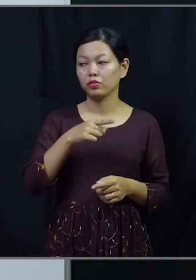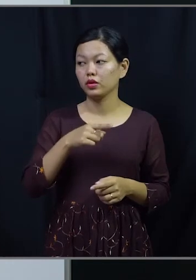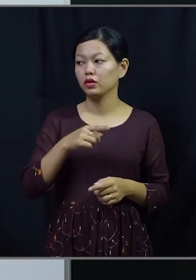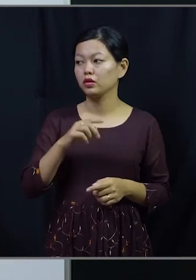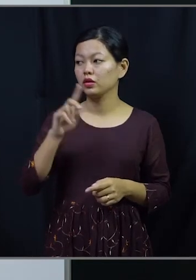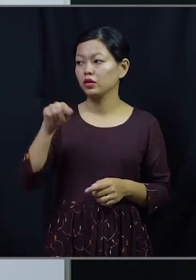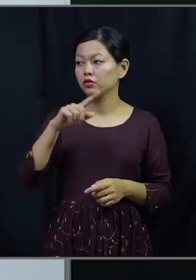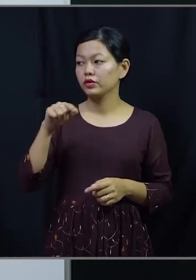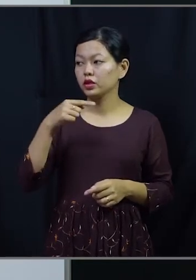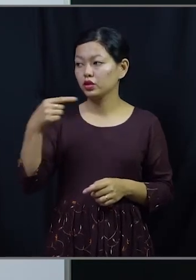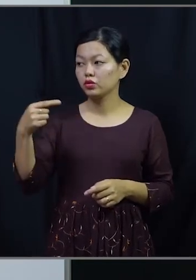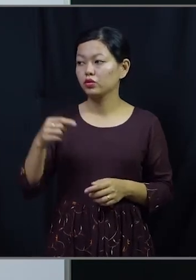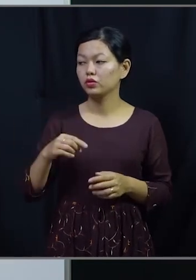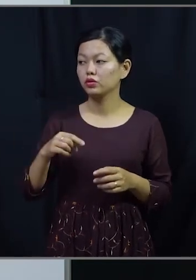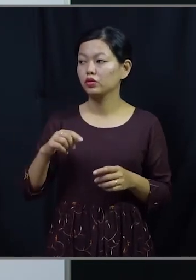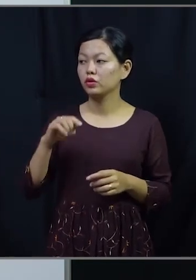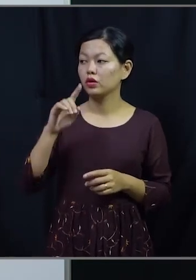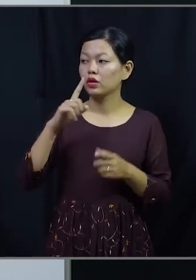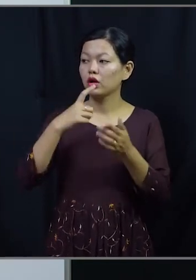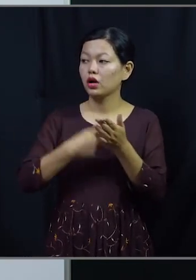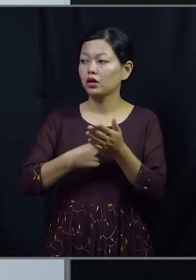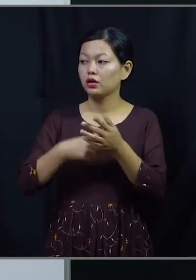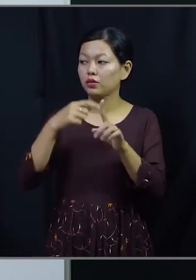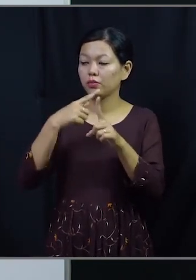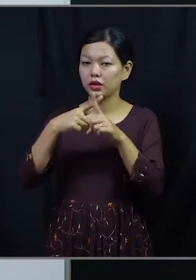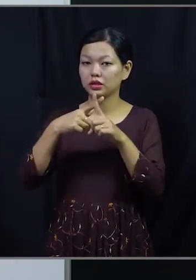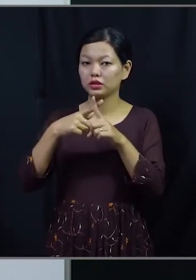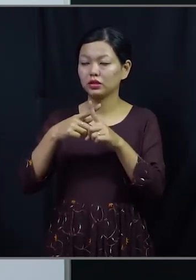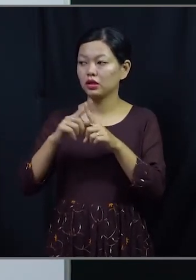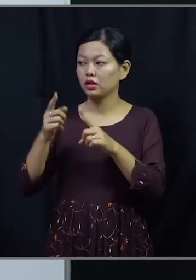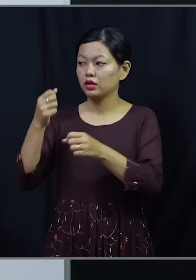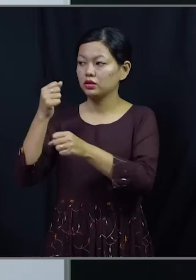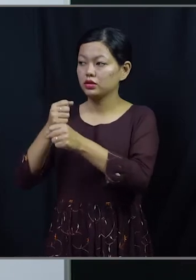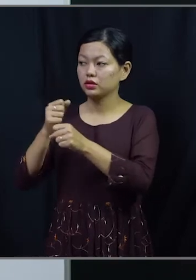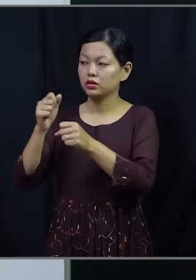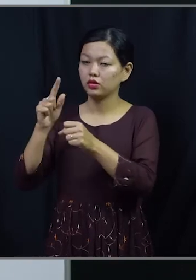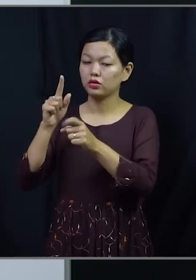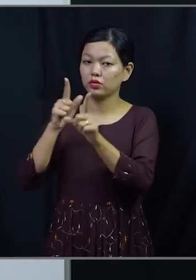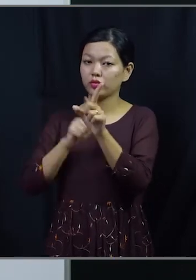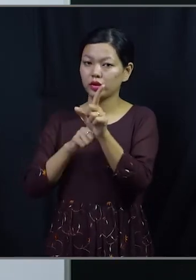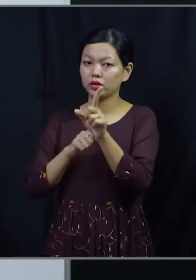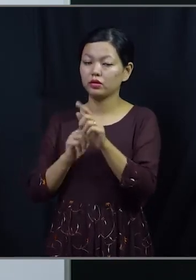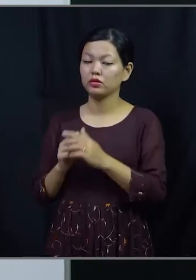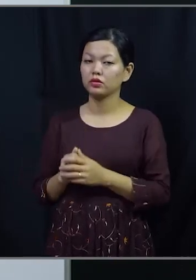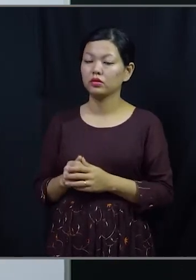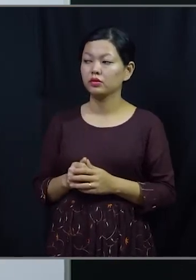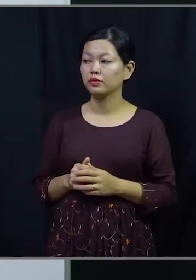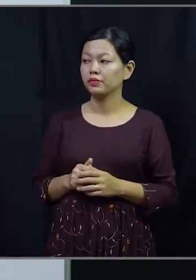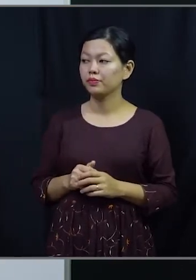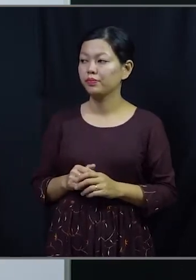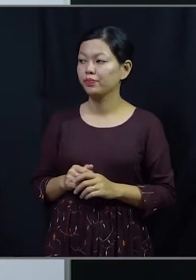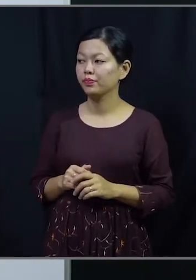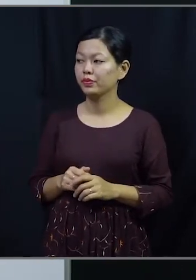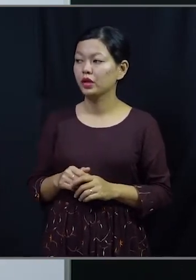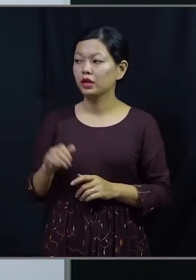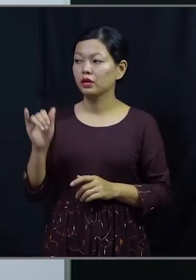as g of y. To know the difference, I am using the letter y. Okay, g of y, that